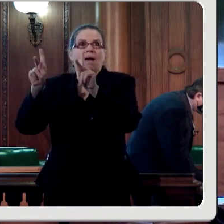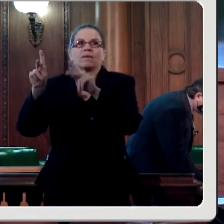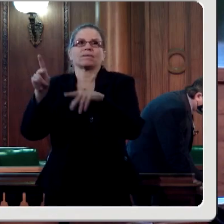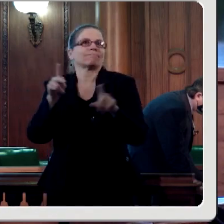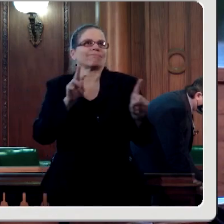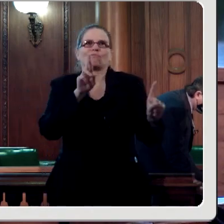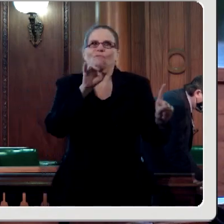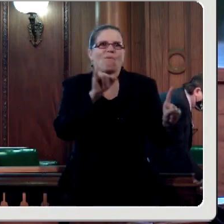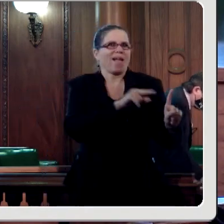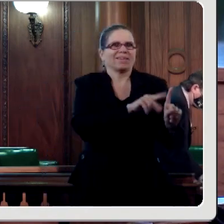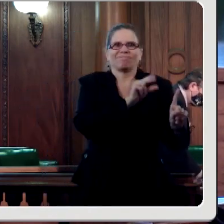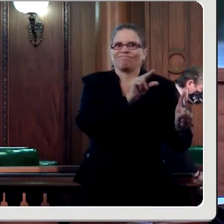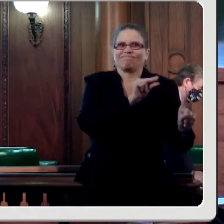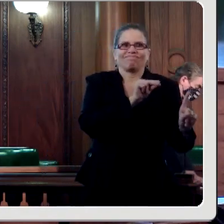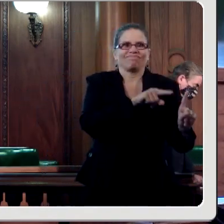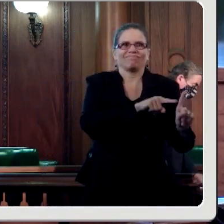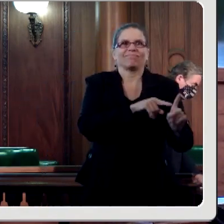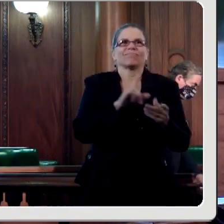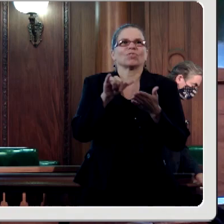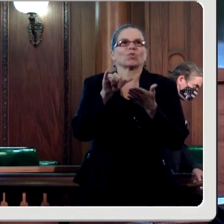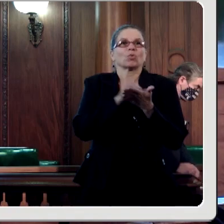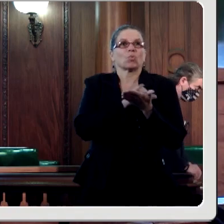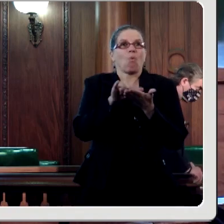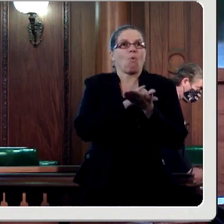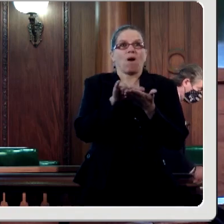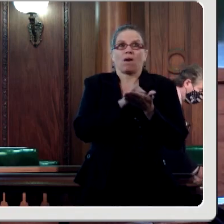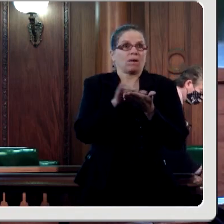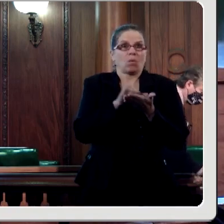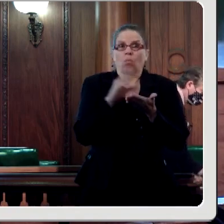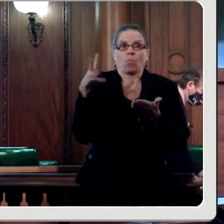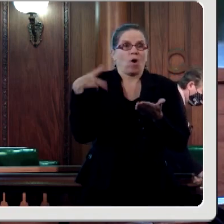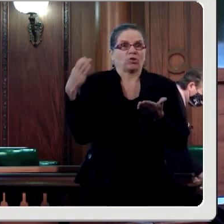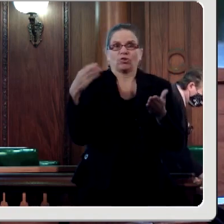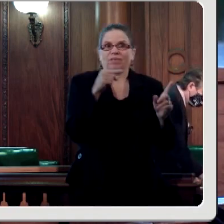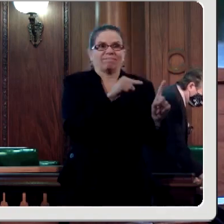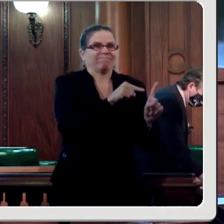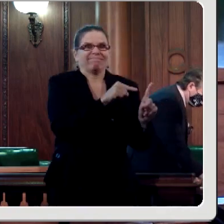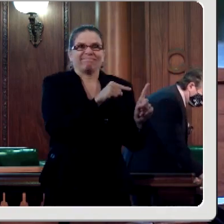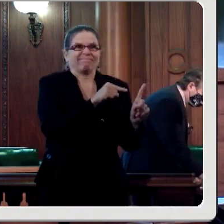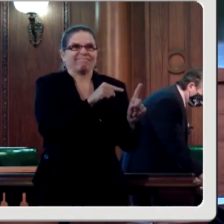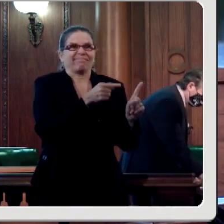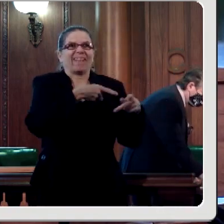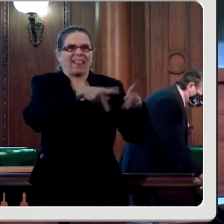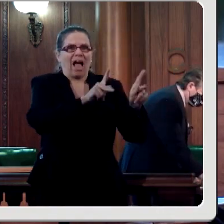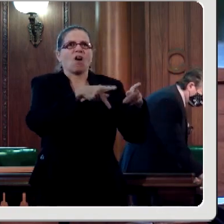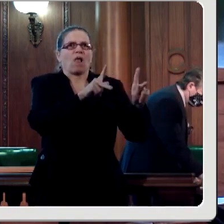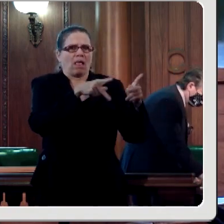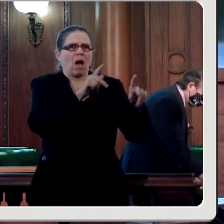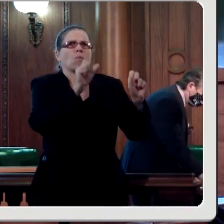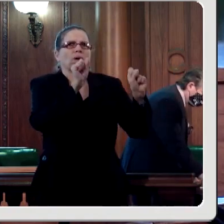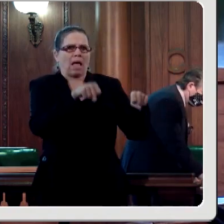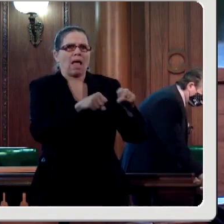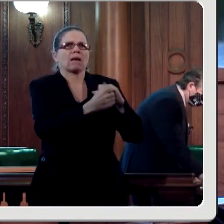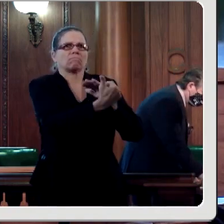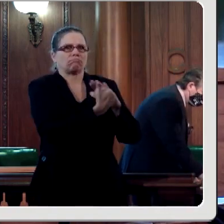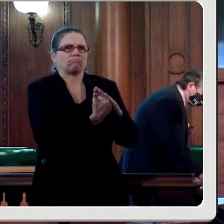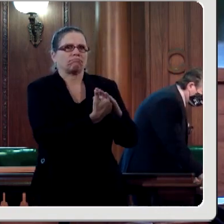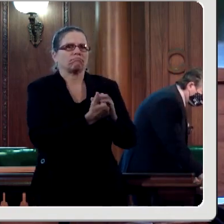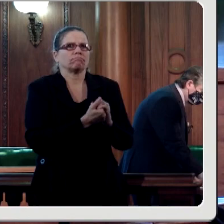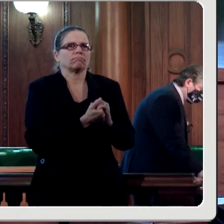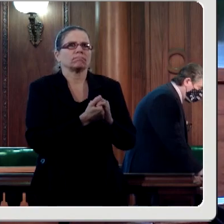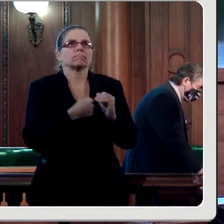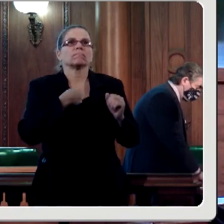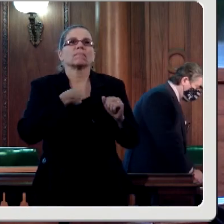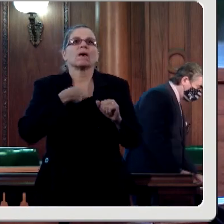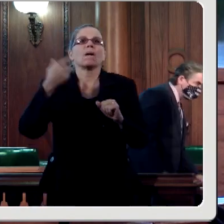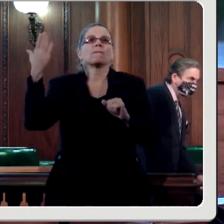Mr. Maloney, for helping me with those states. I had them wrong, and he was very kind, so thank